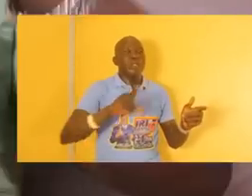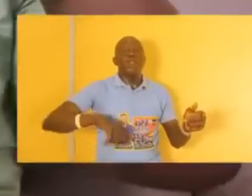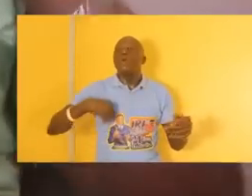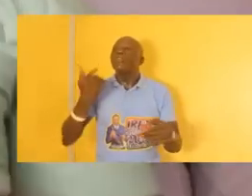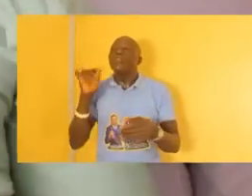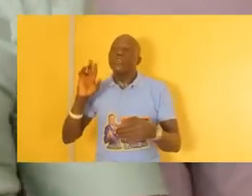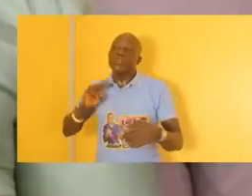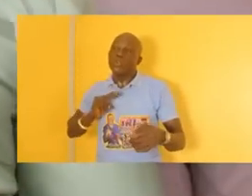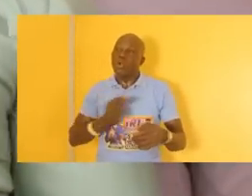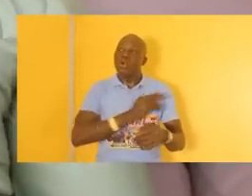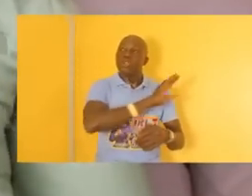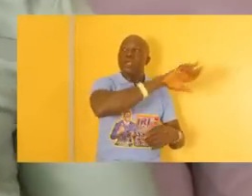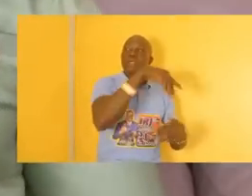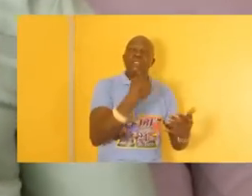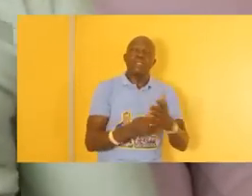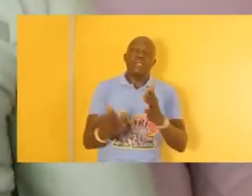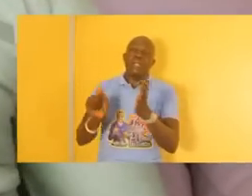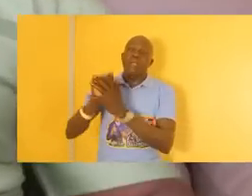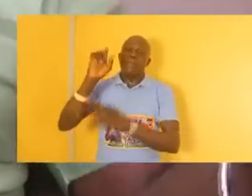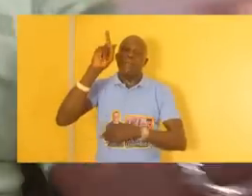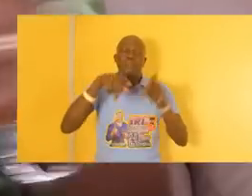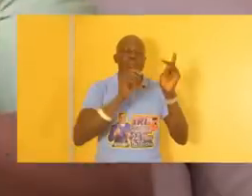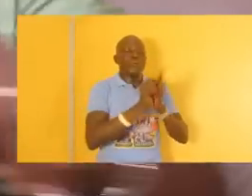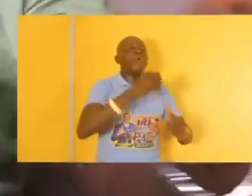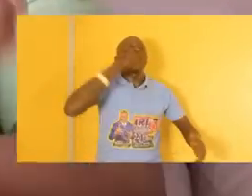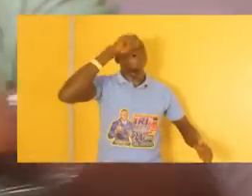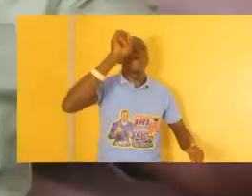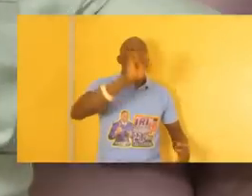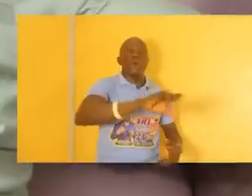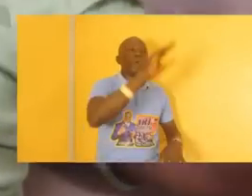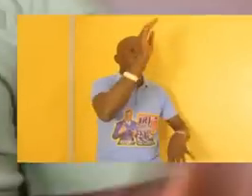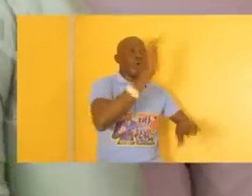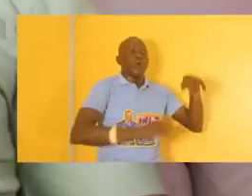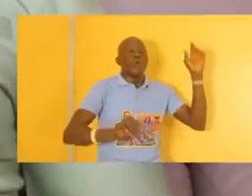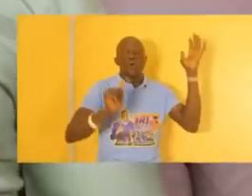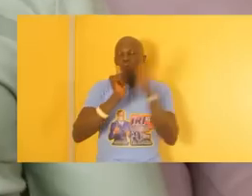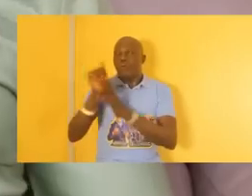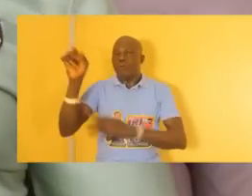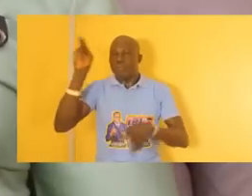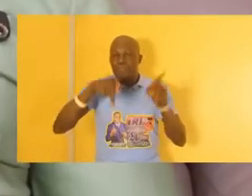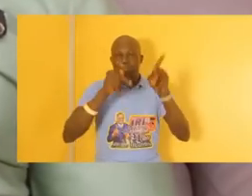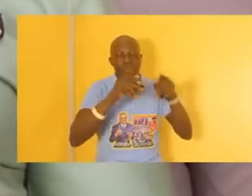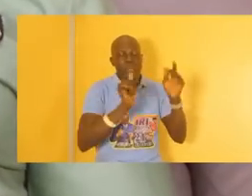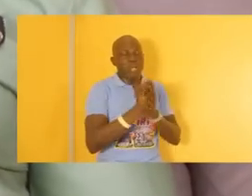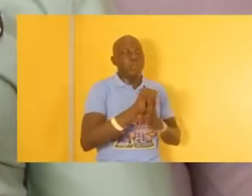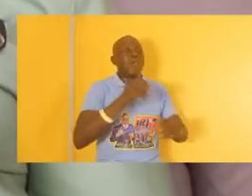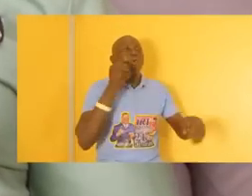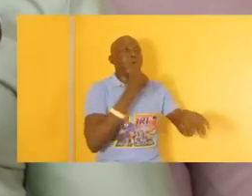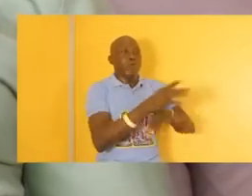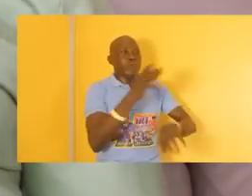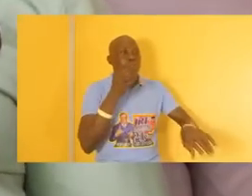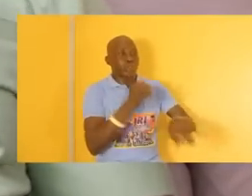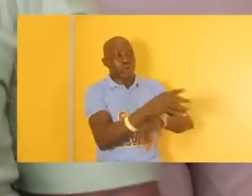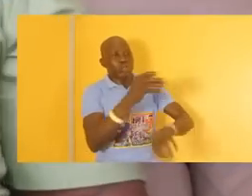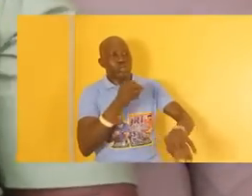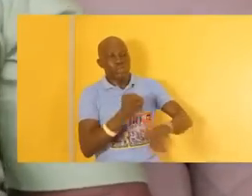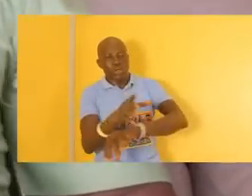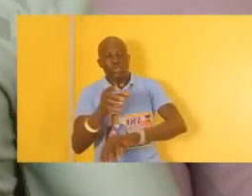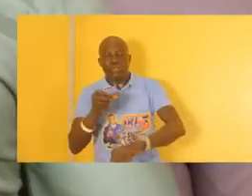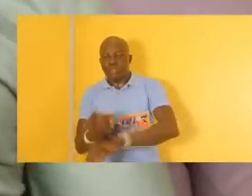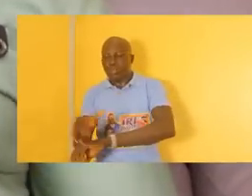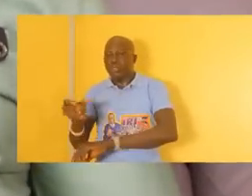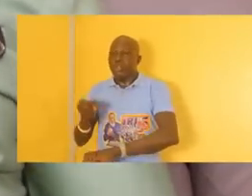that not pursued. They face the Lord. And all their firstborn did not succeed. It's only Jesus that